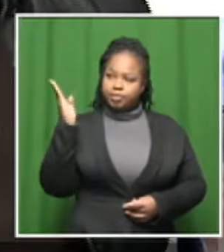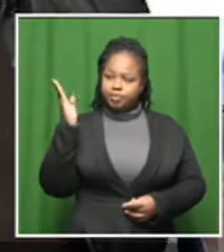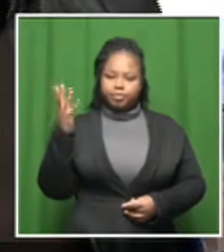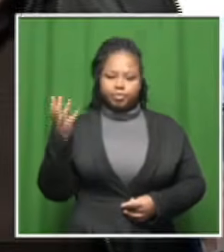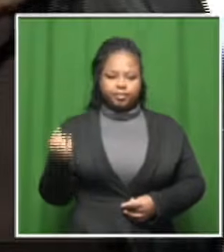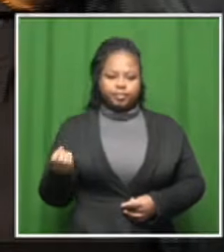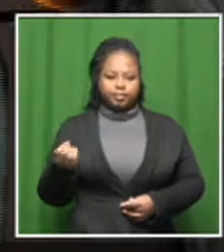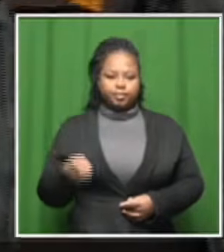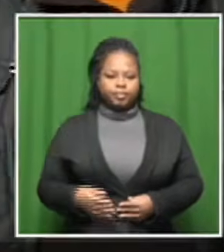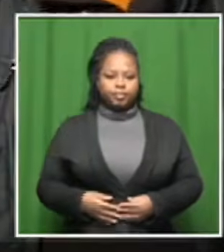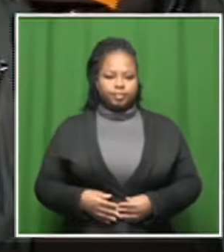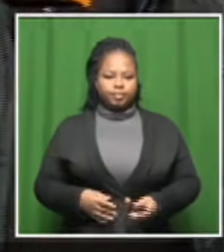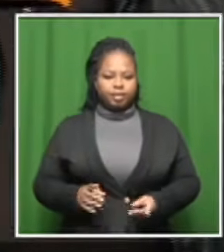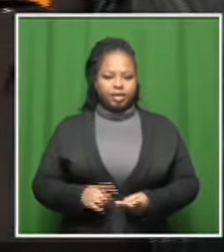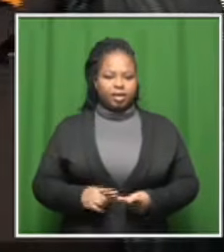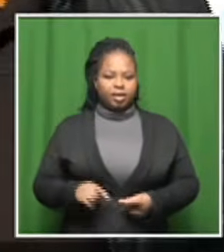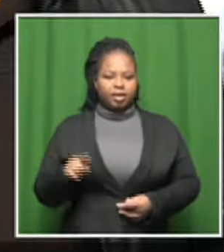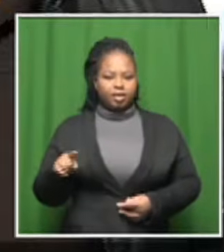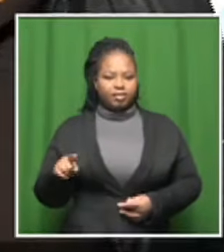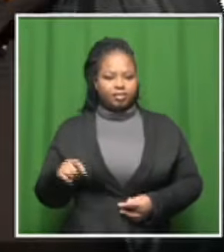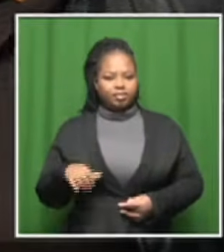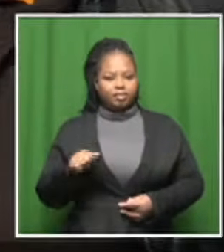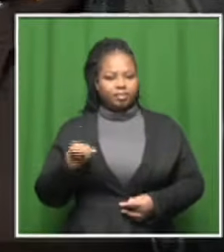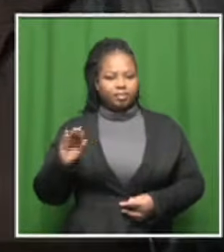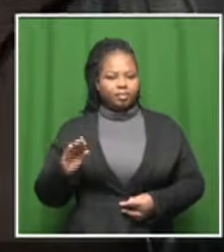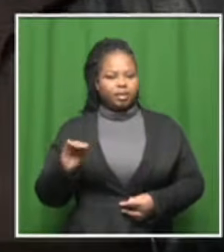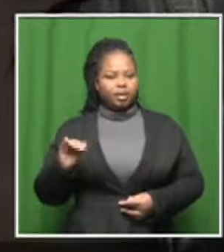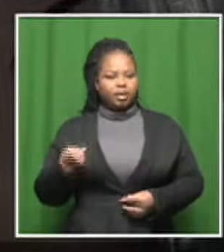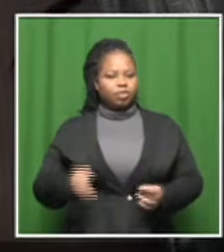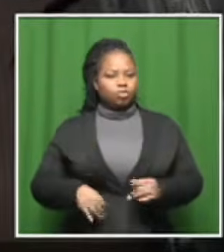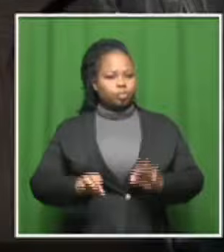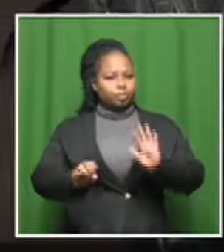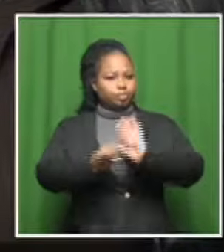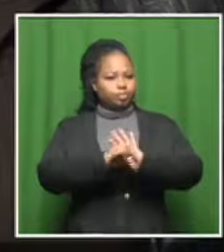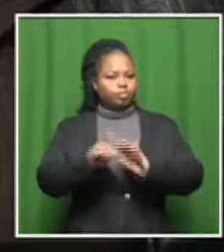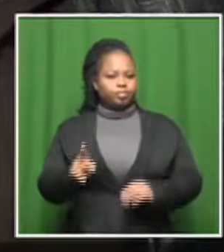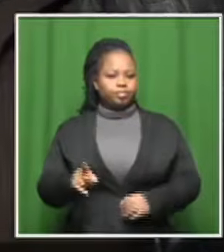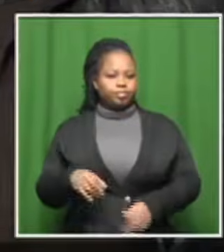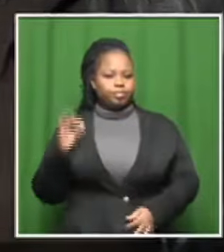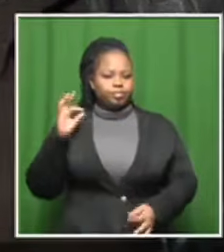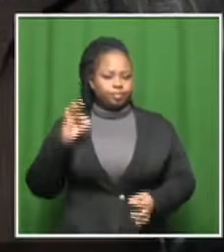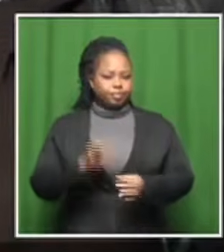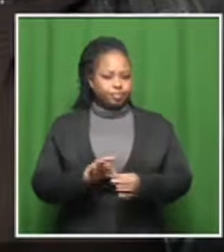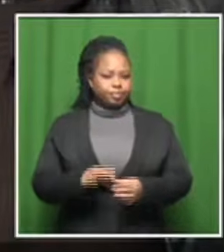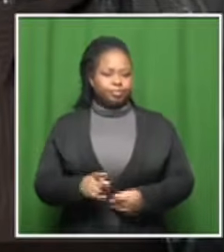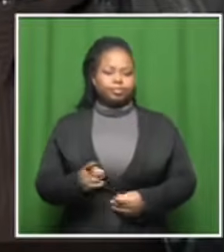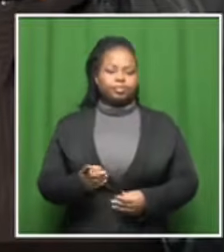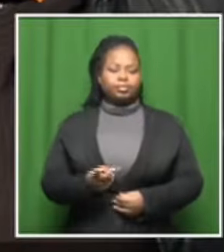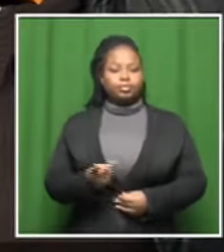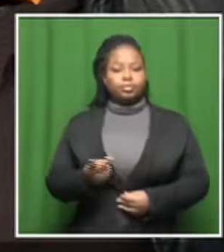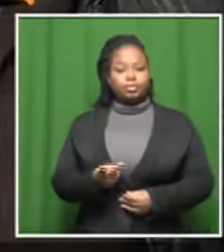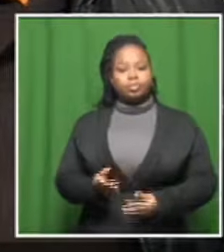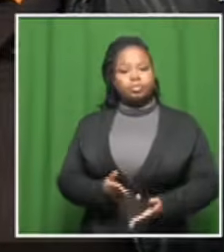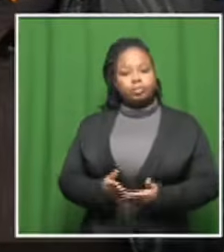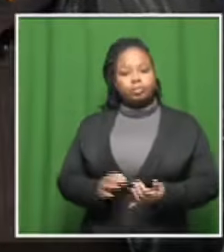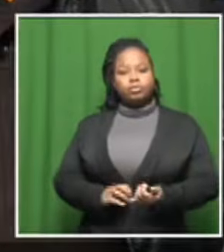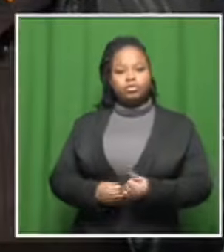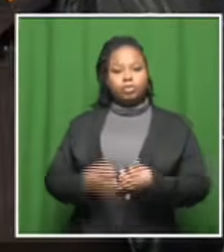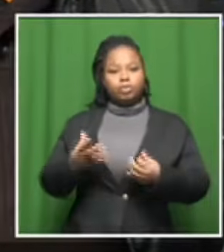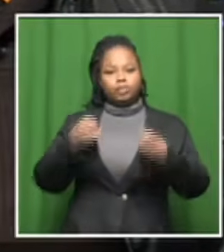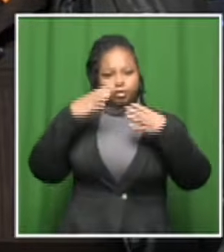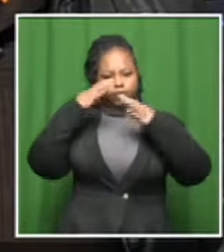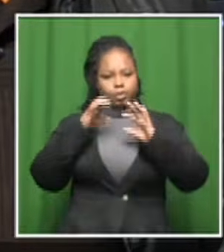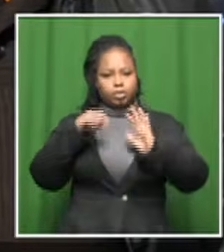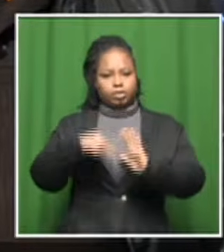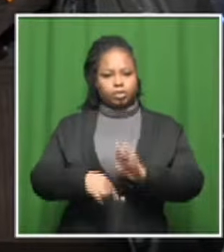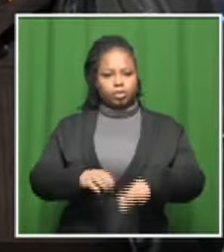is to use AI technologies to detect specific kinds of plant diseases and have more focused